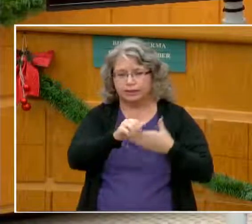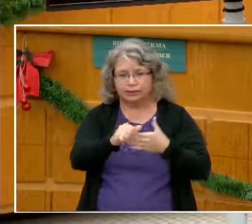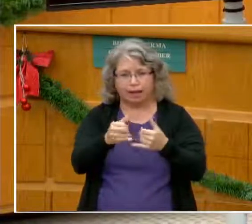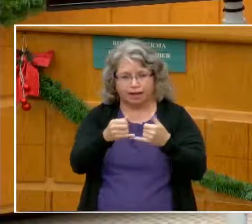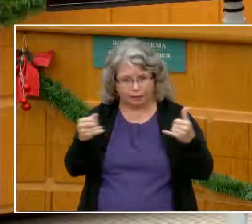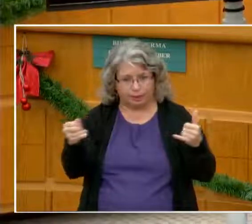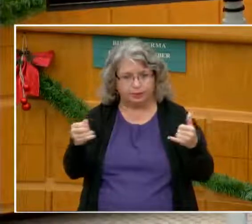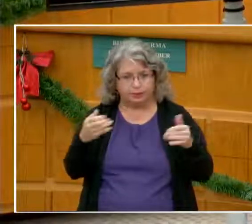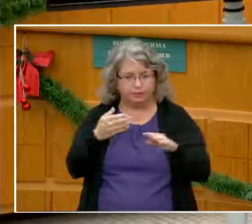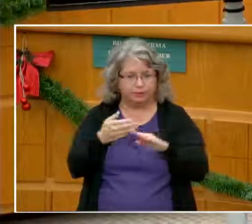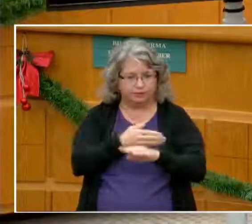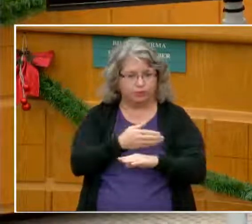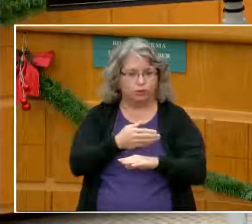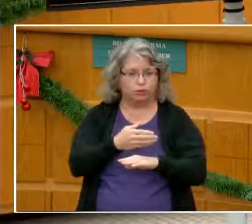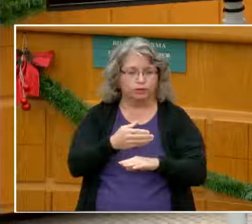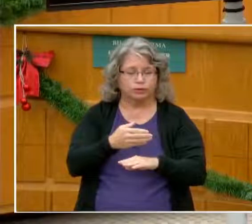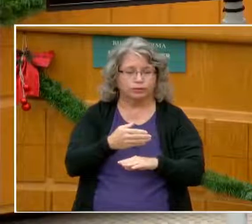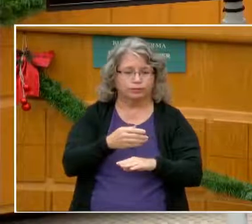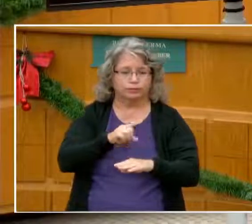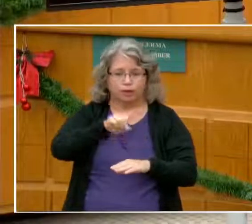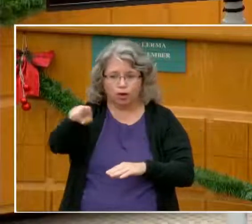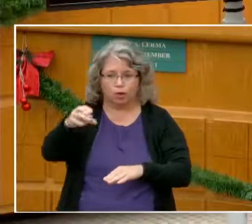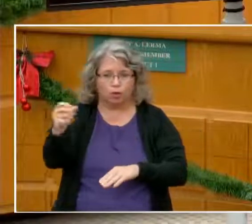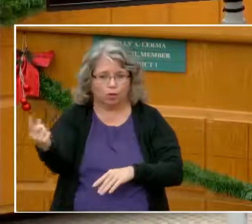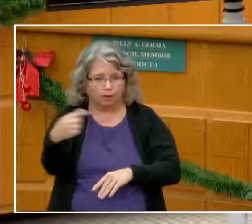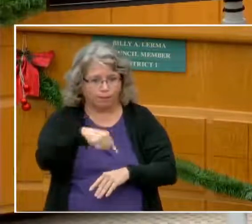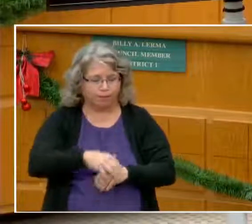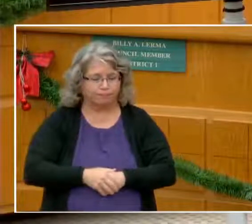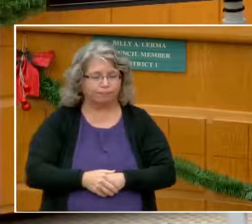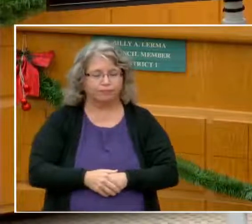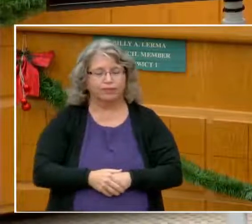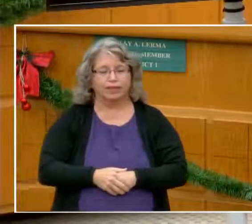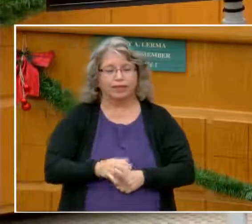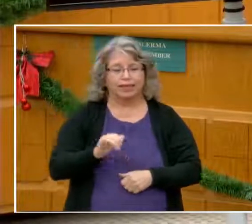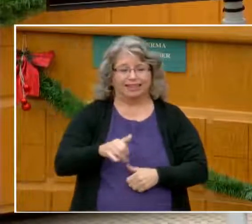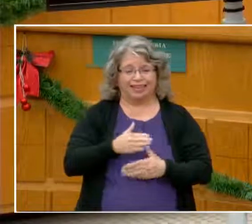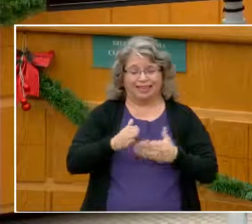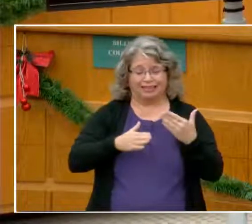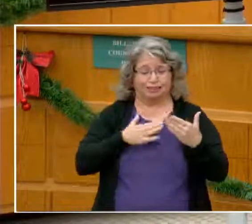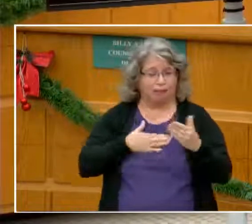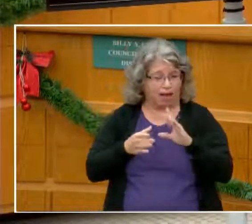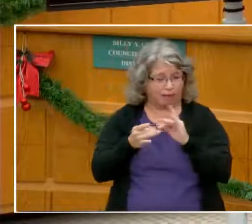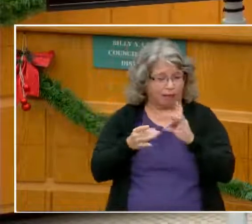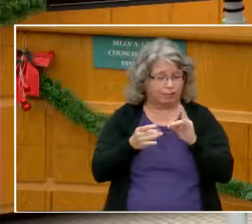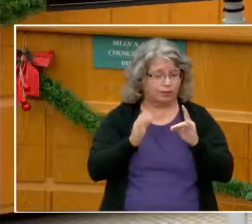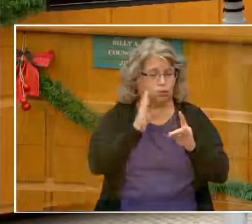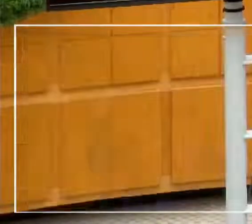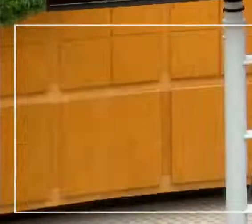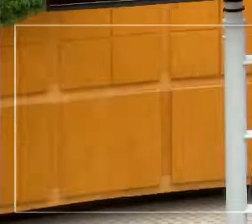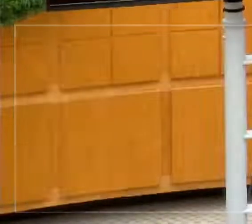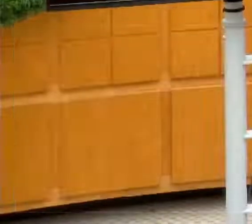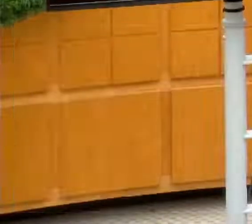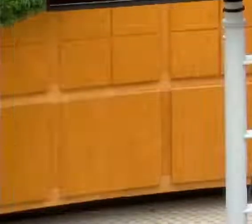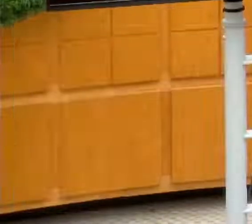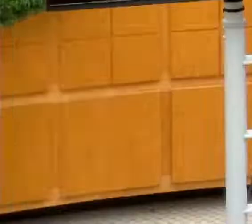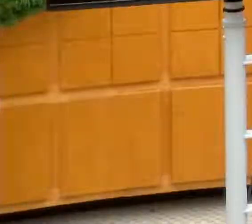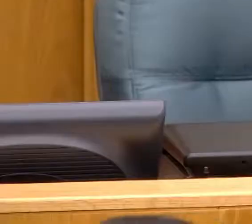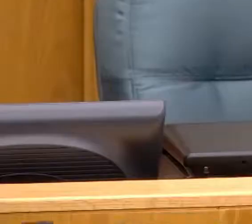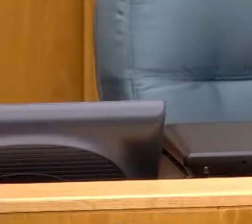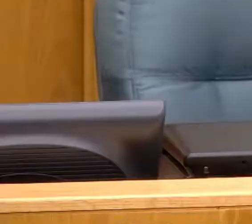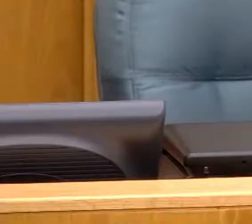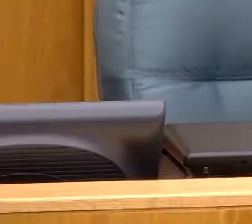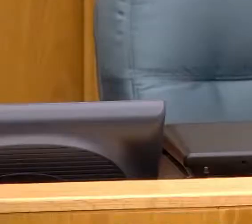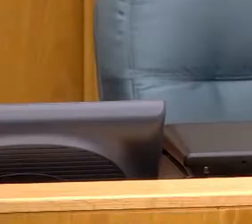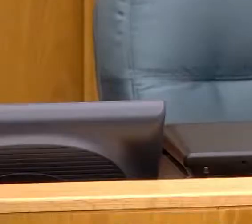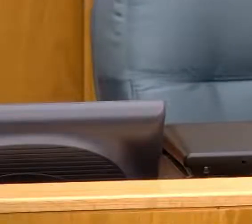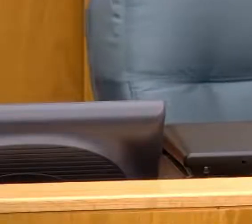my brief. We're going to be followed by Ms. Gabby as a translation and our county judge, Barbara Canales. En